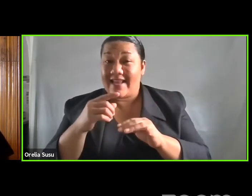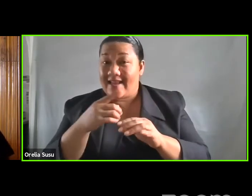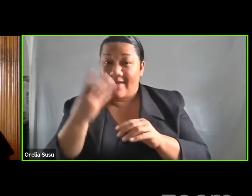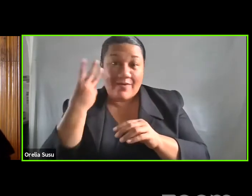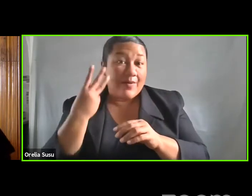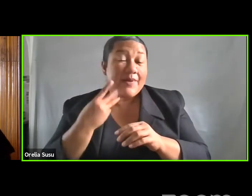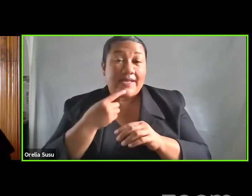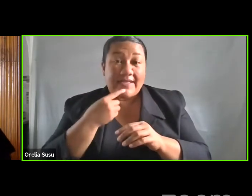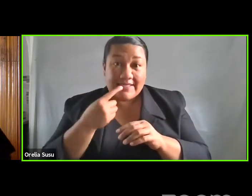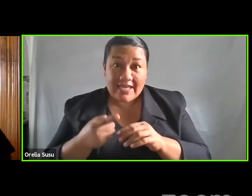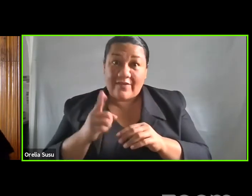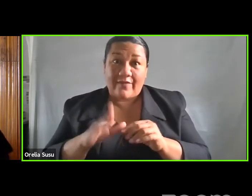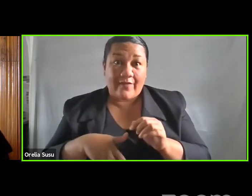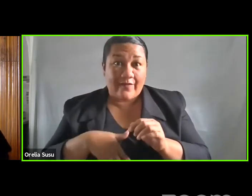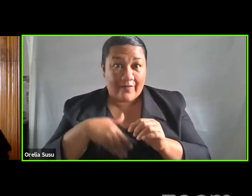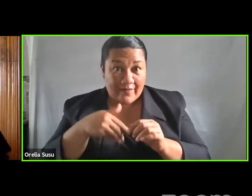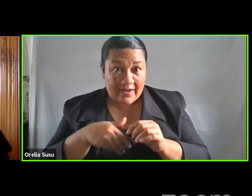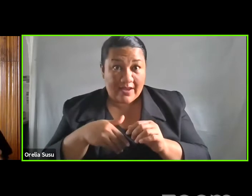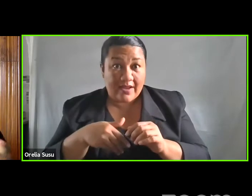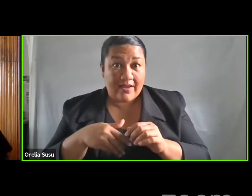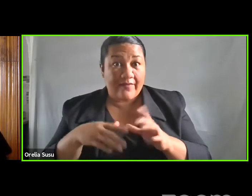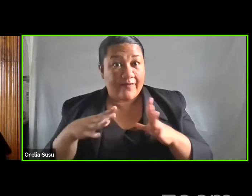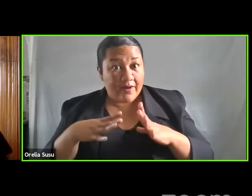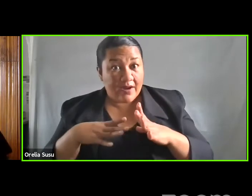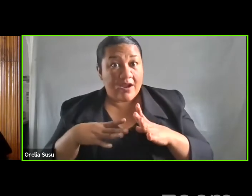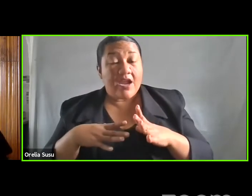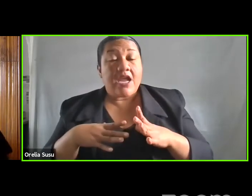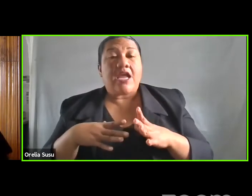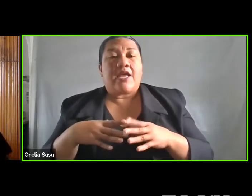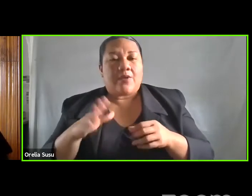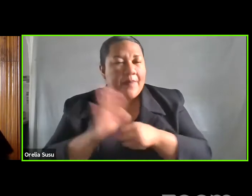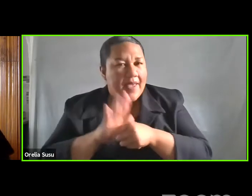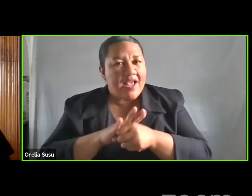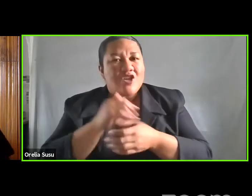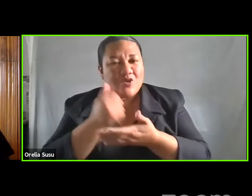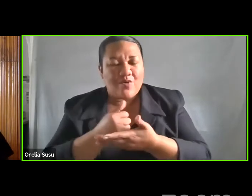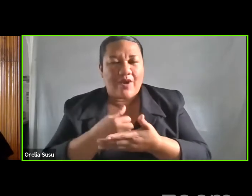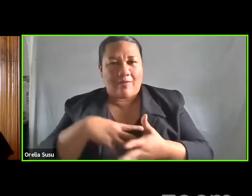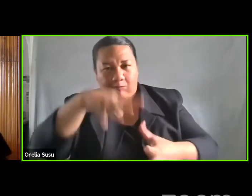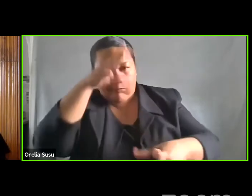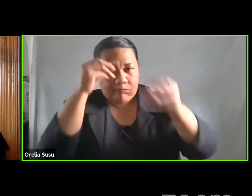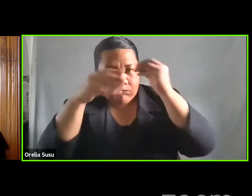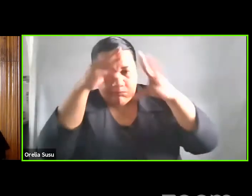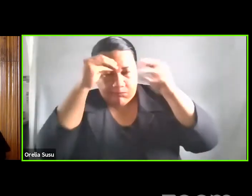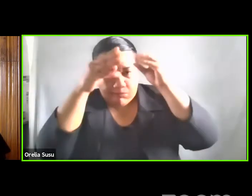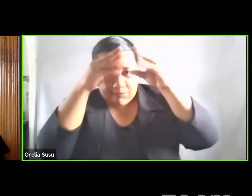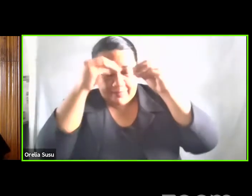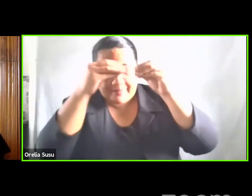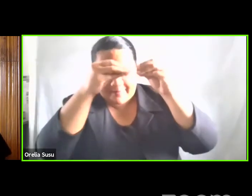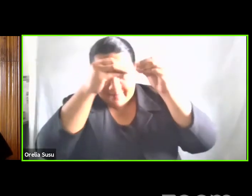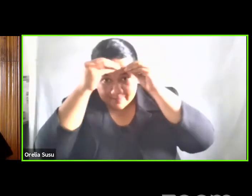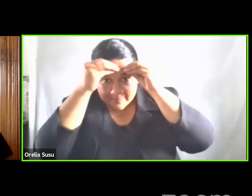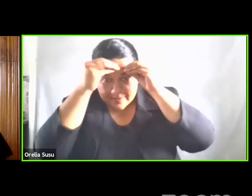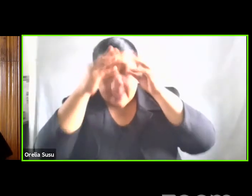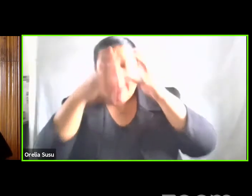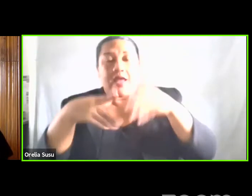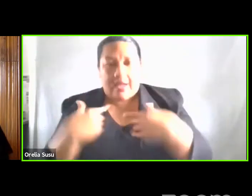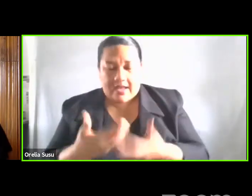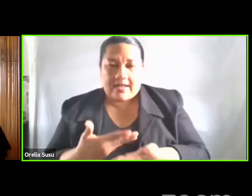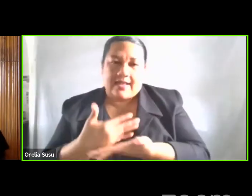from the session feeling like you've learned or take away something useful for the work that you will be doing in the future and already doing on the ground